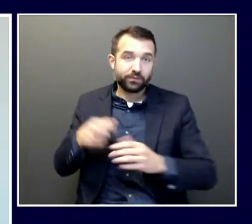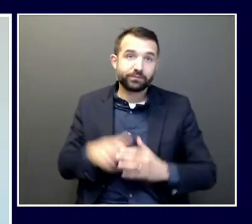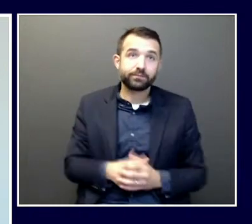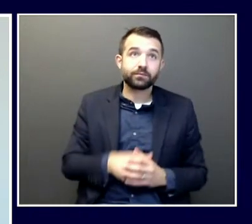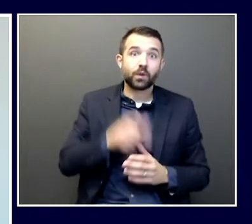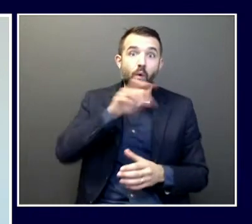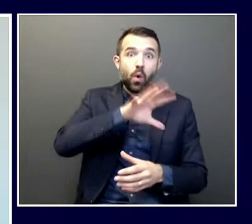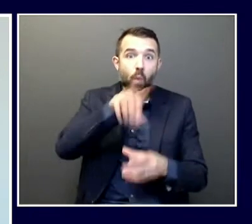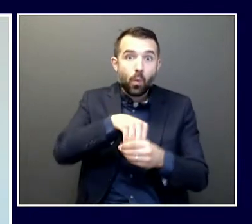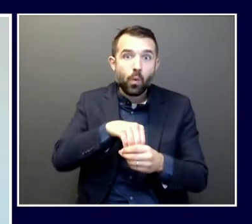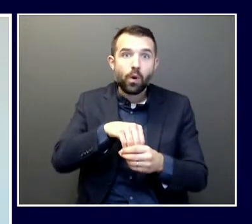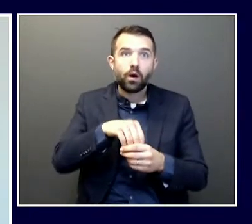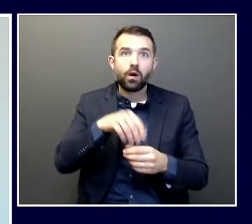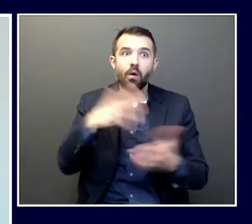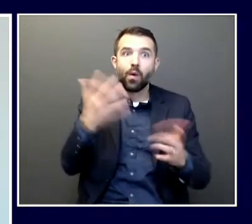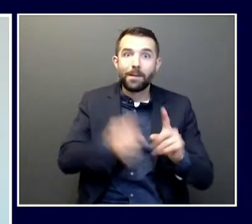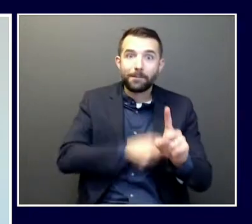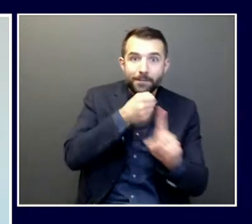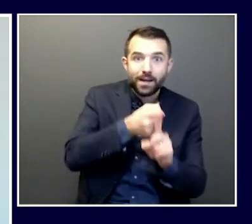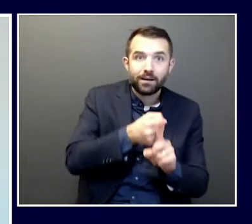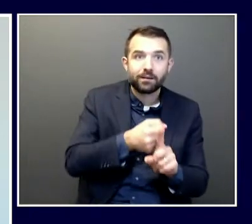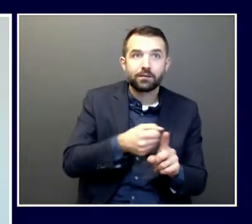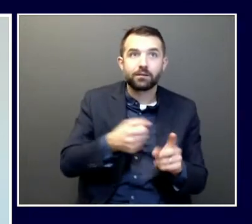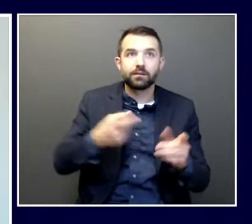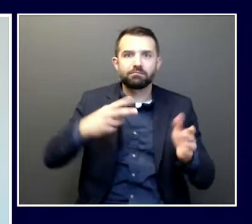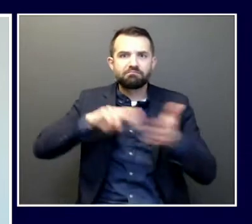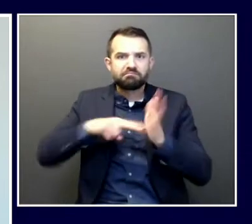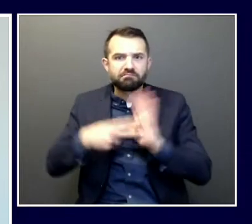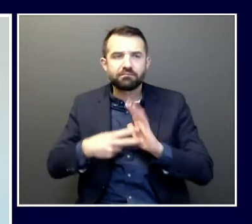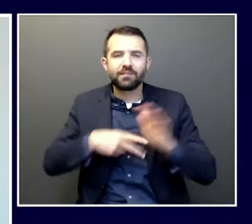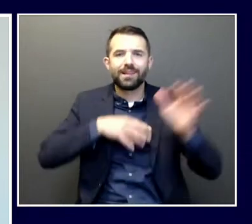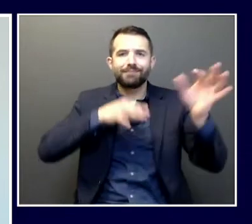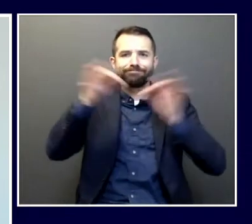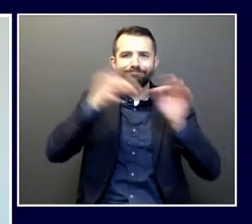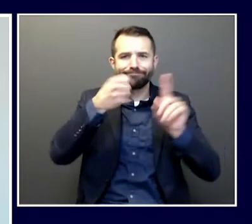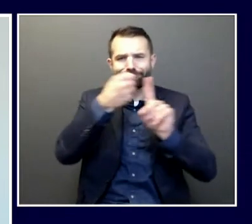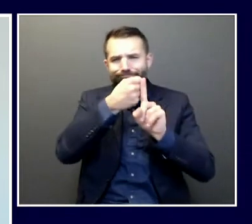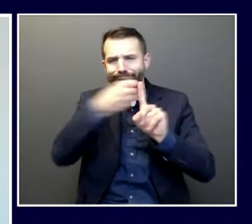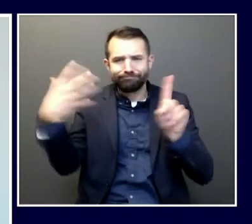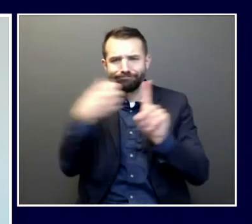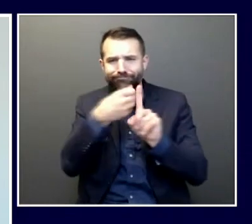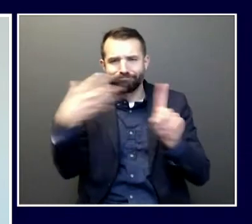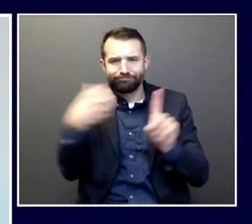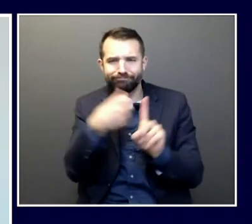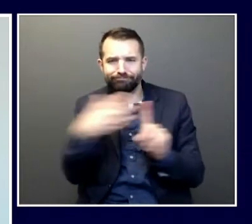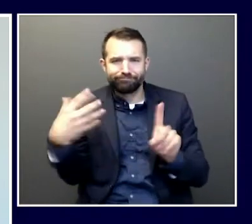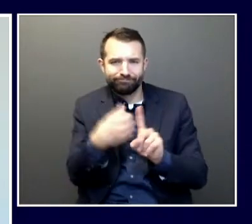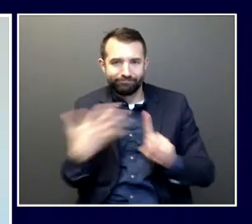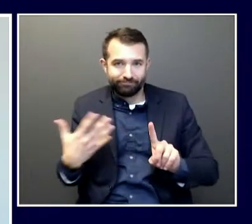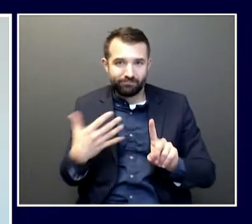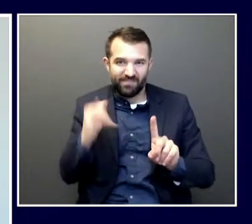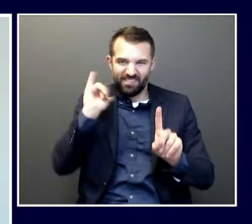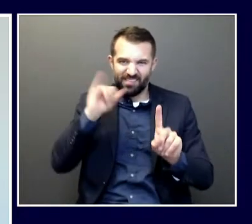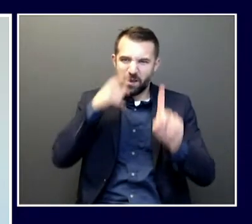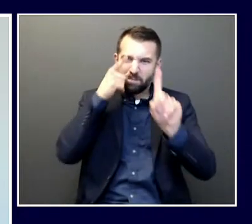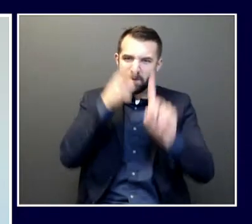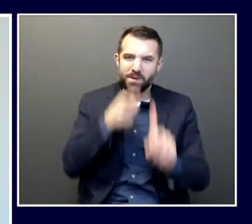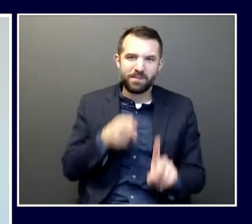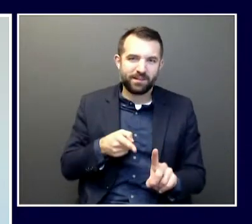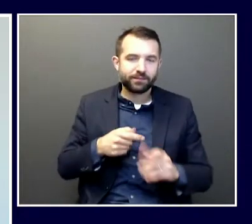in terms of other types of policies that are out there. But for all intents and purposes, it's the